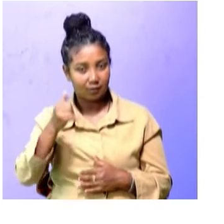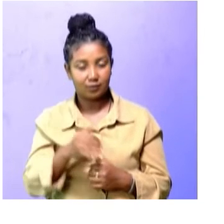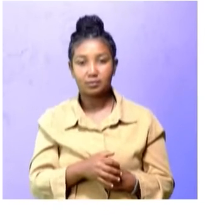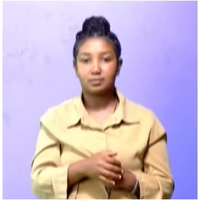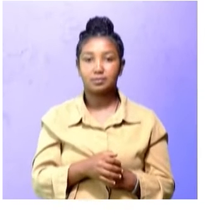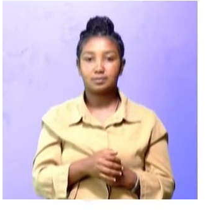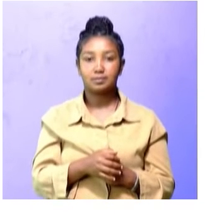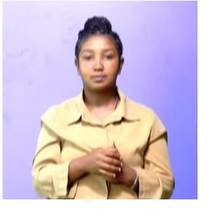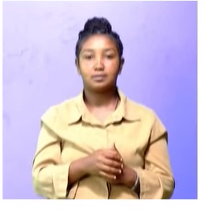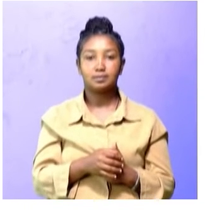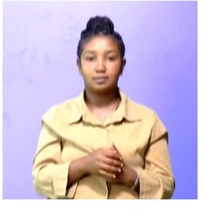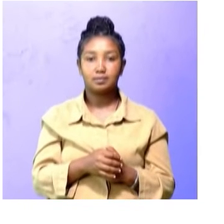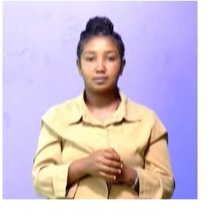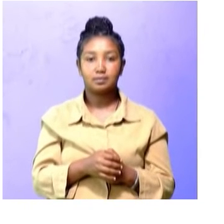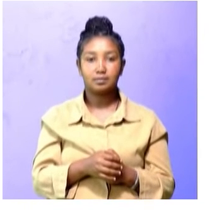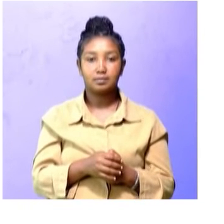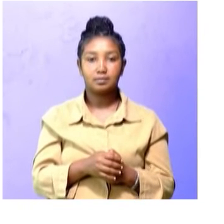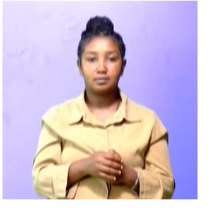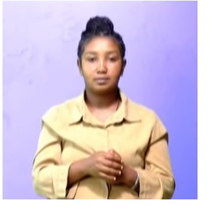phones